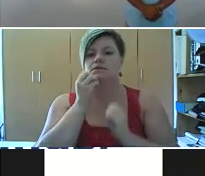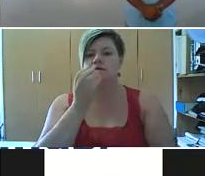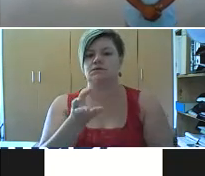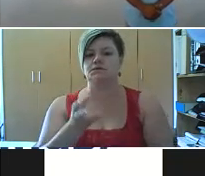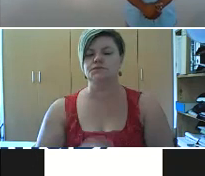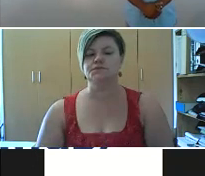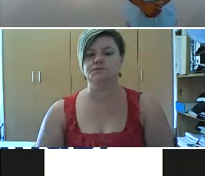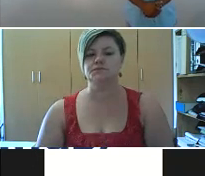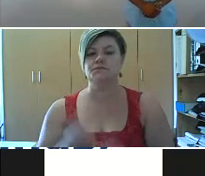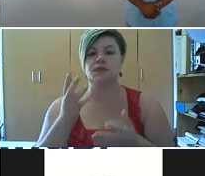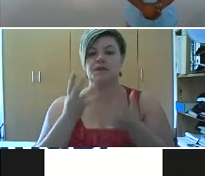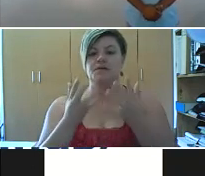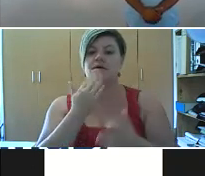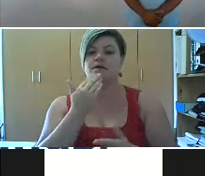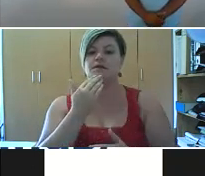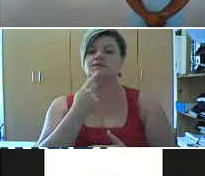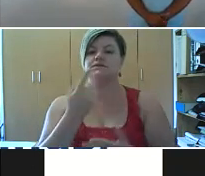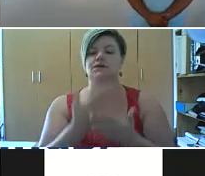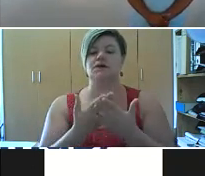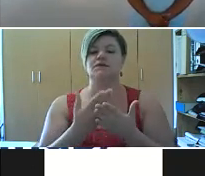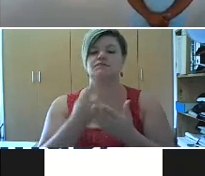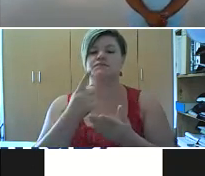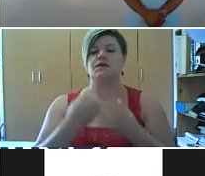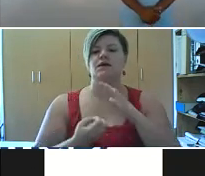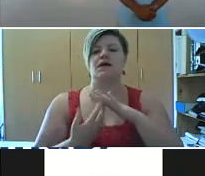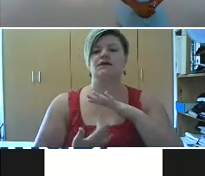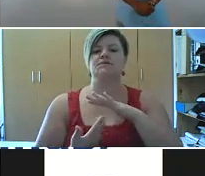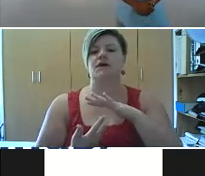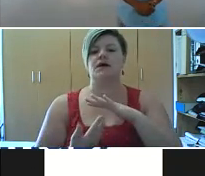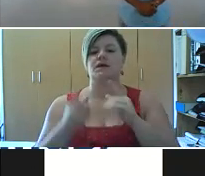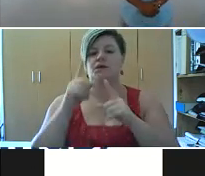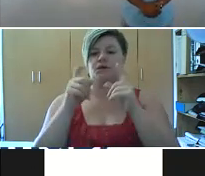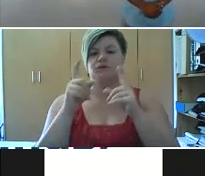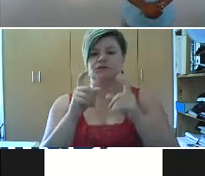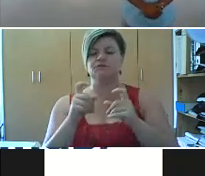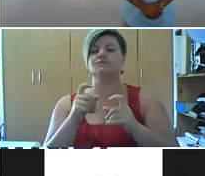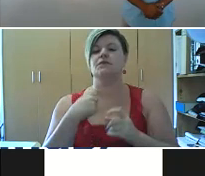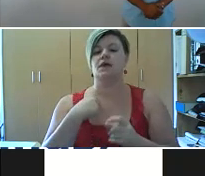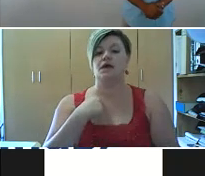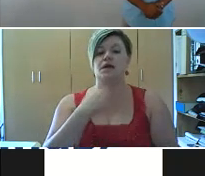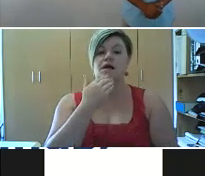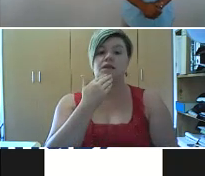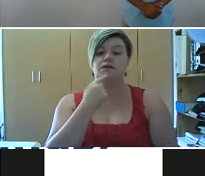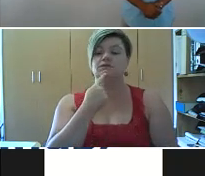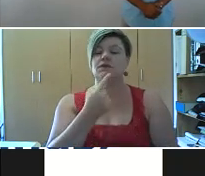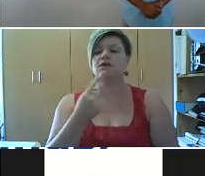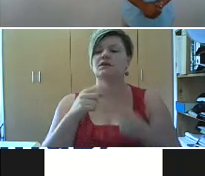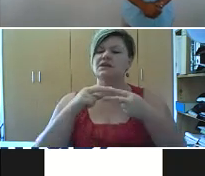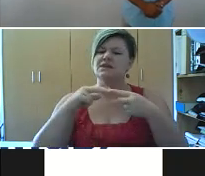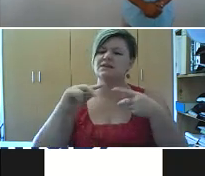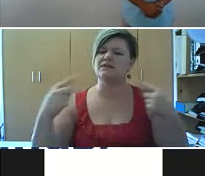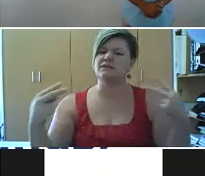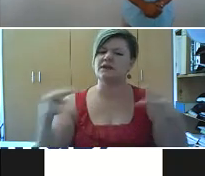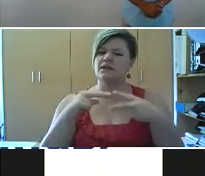Maybe to inspire some questions, I spoke about the different finger spelling variations that we have.